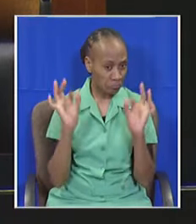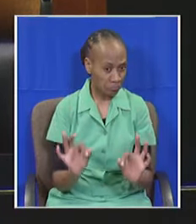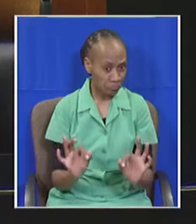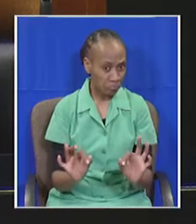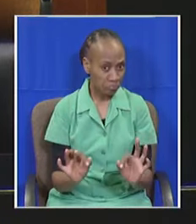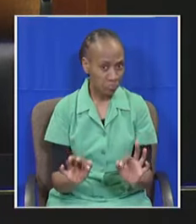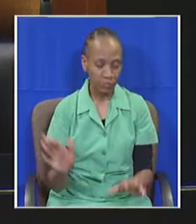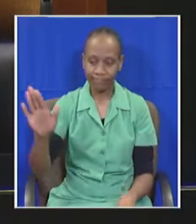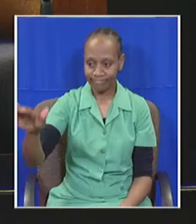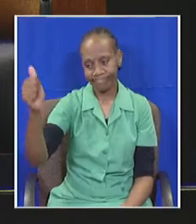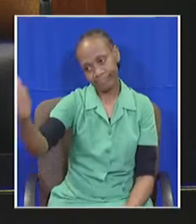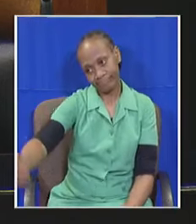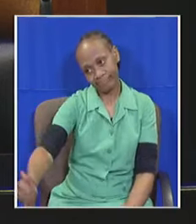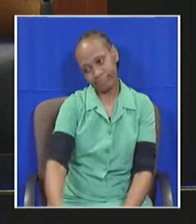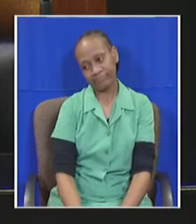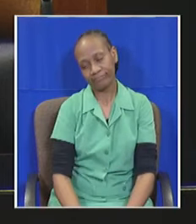seat, honourable member.